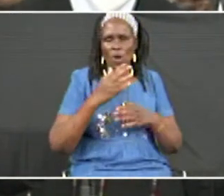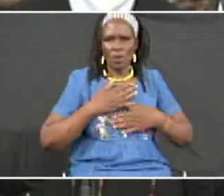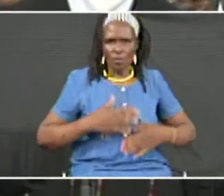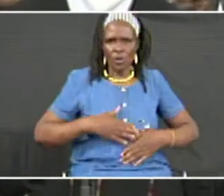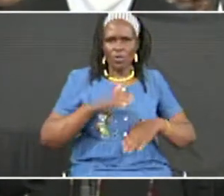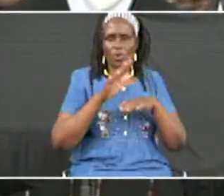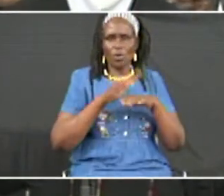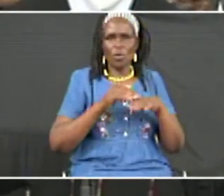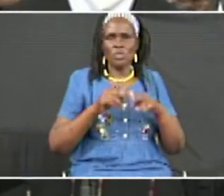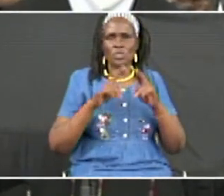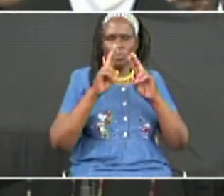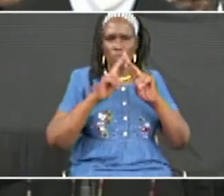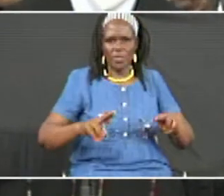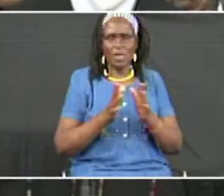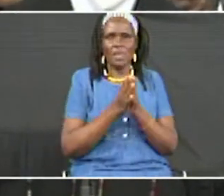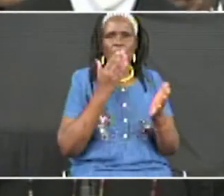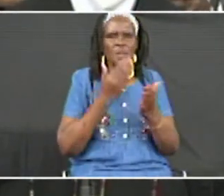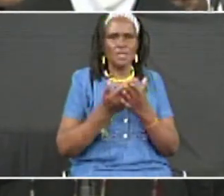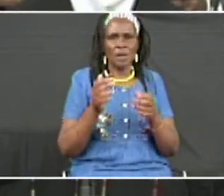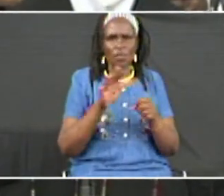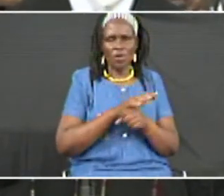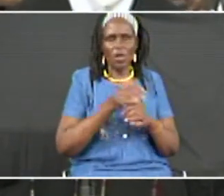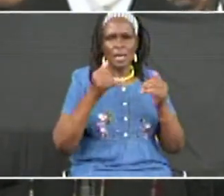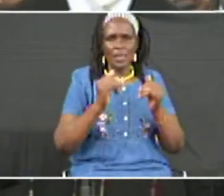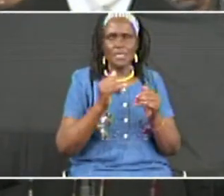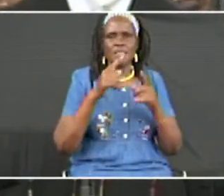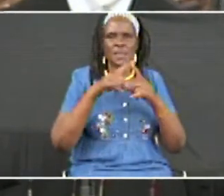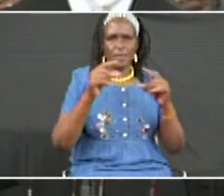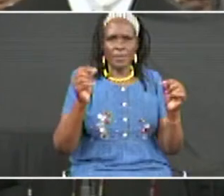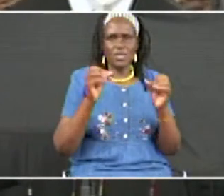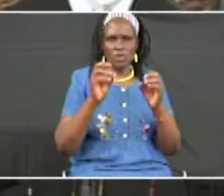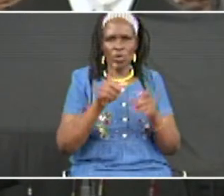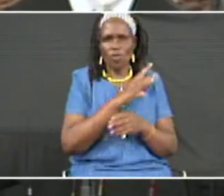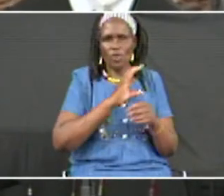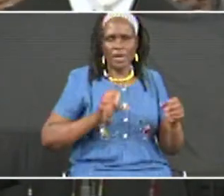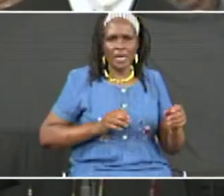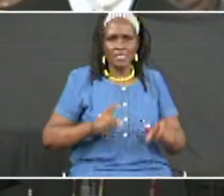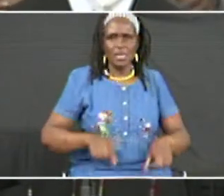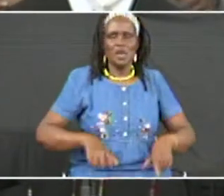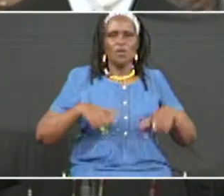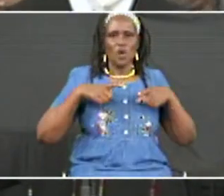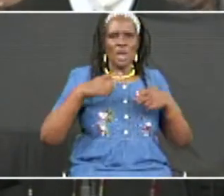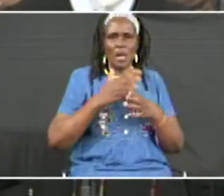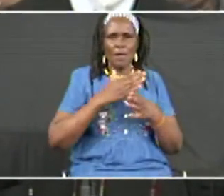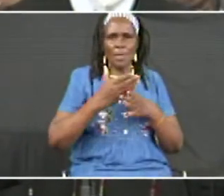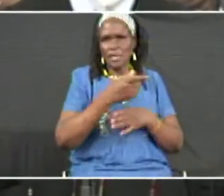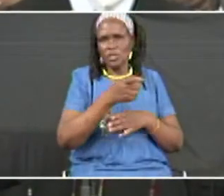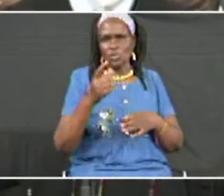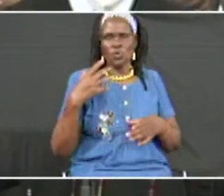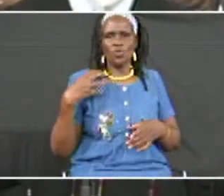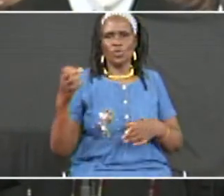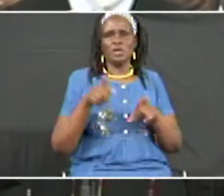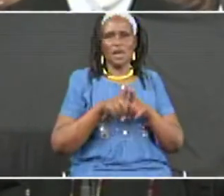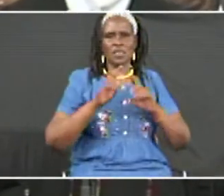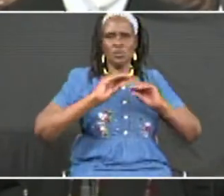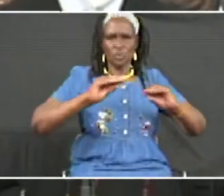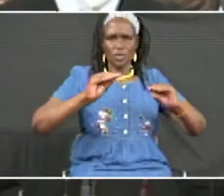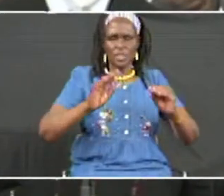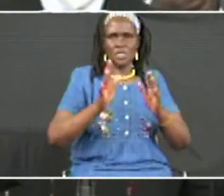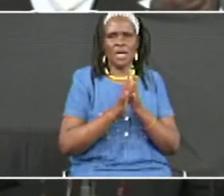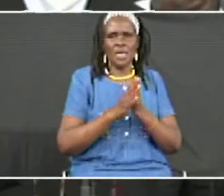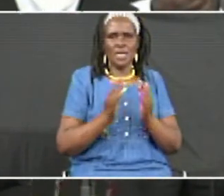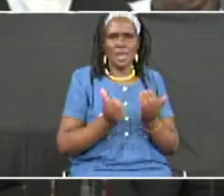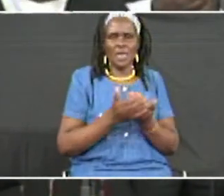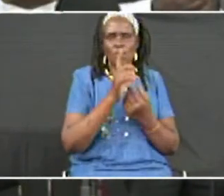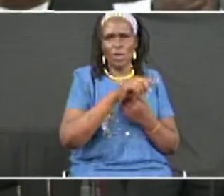be thankful. Let the message of Christ dwell among you richly as you teach and admonish one another with all